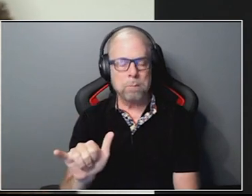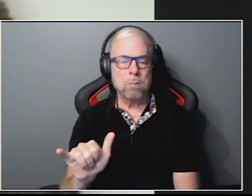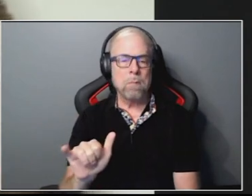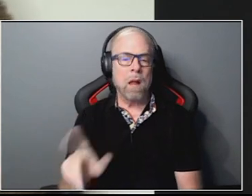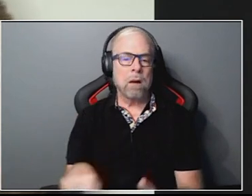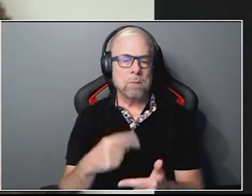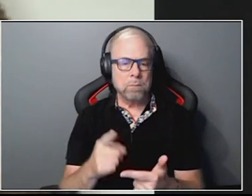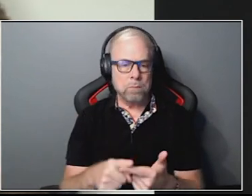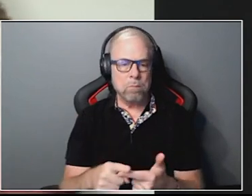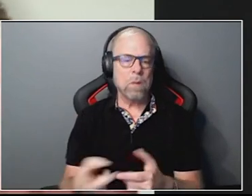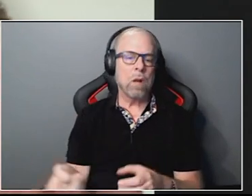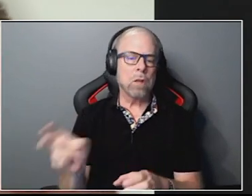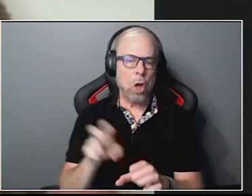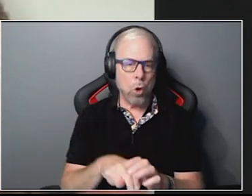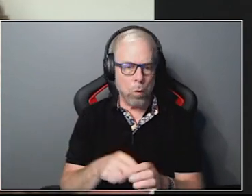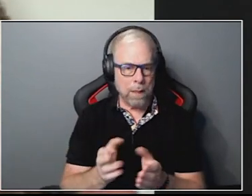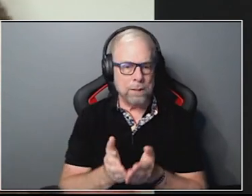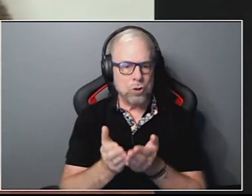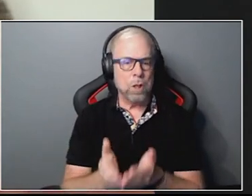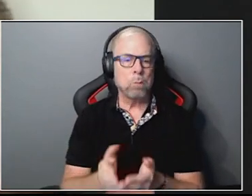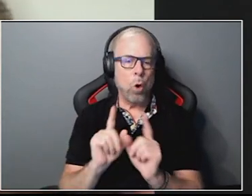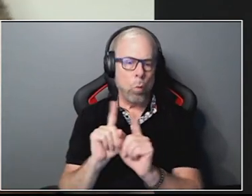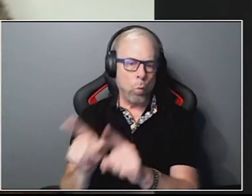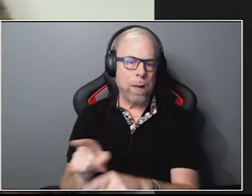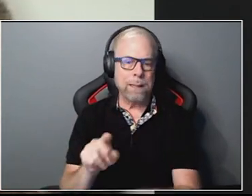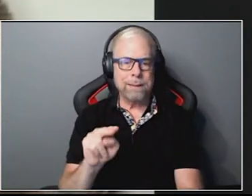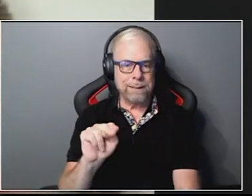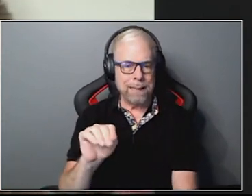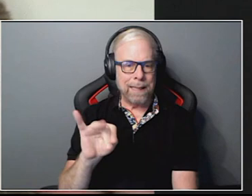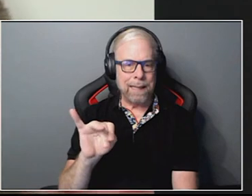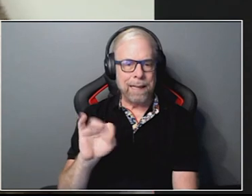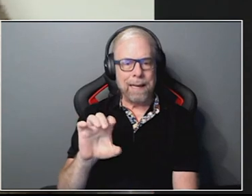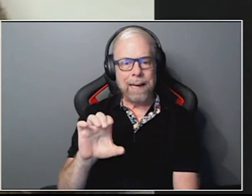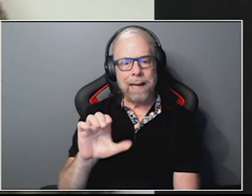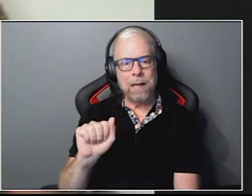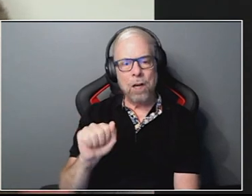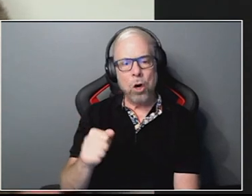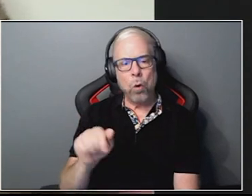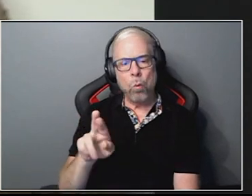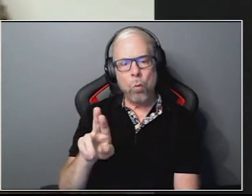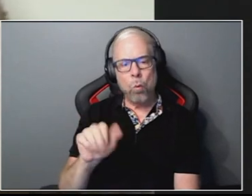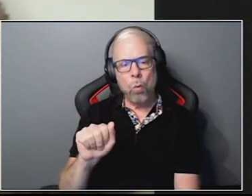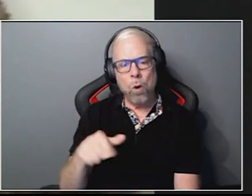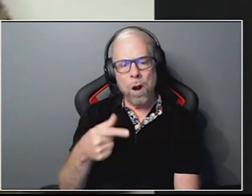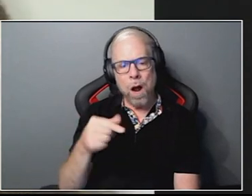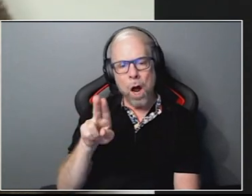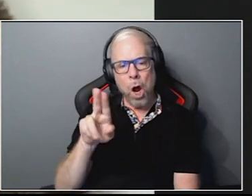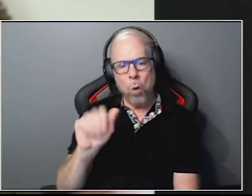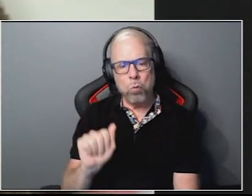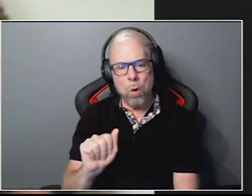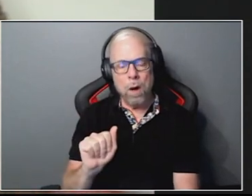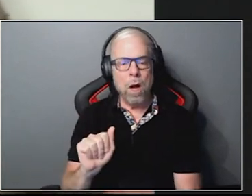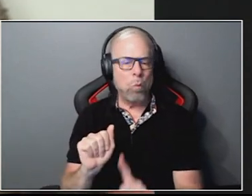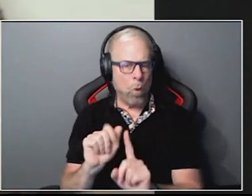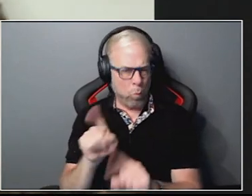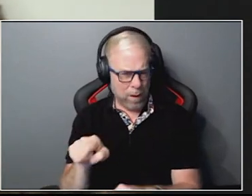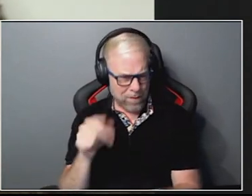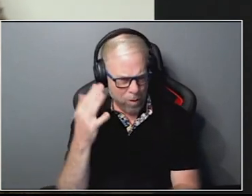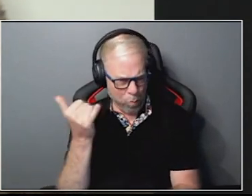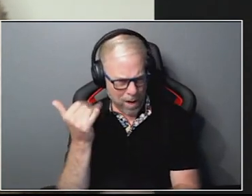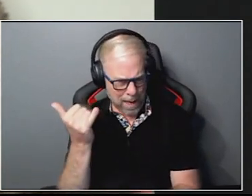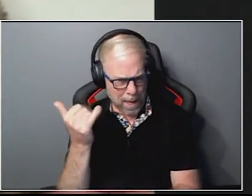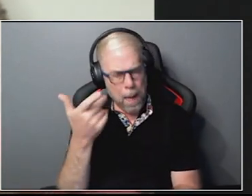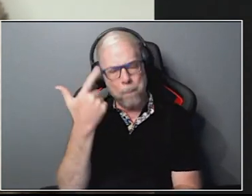we went to Nicaragua was because at that time, the country was looking for a place to build a canal, and they were